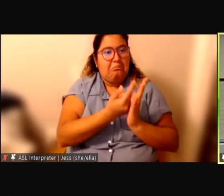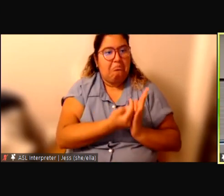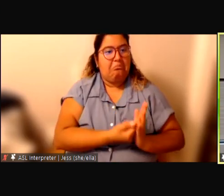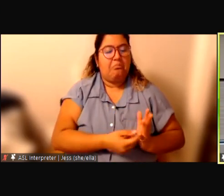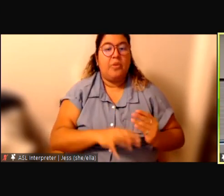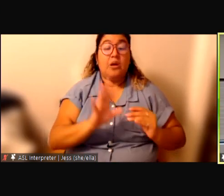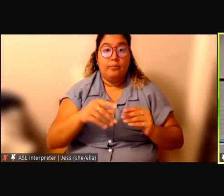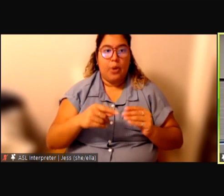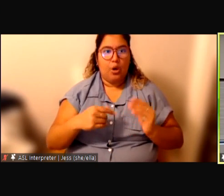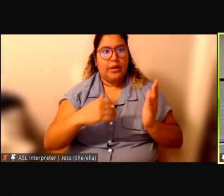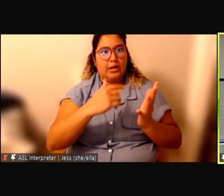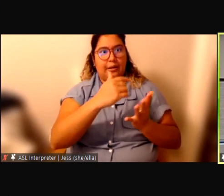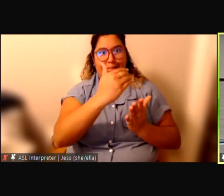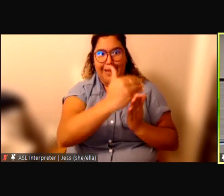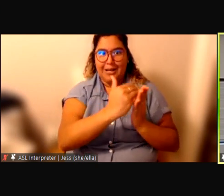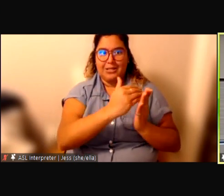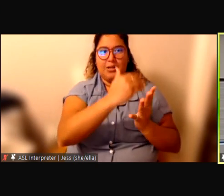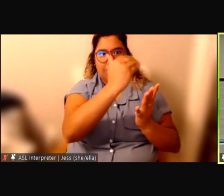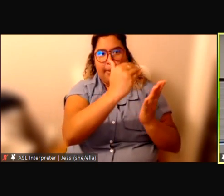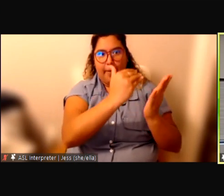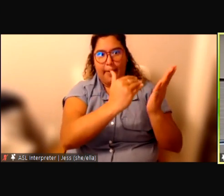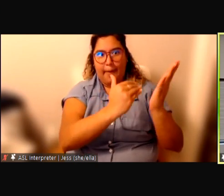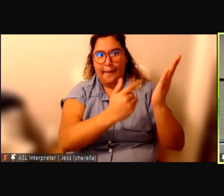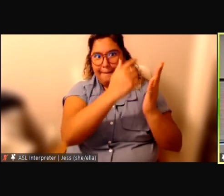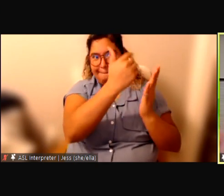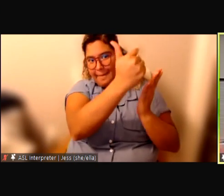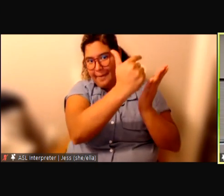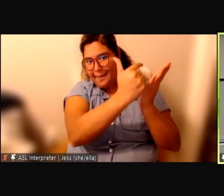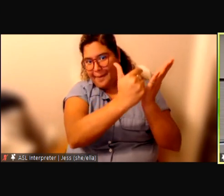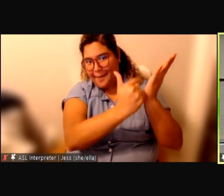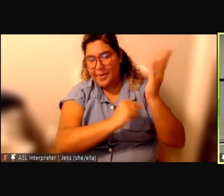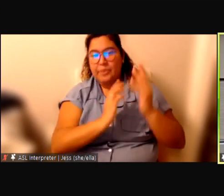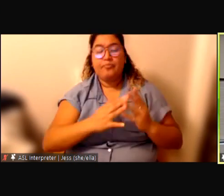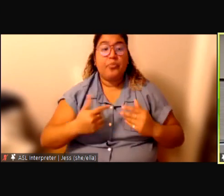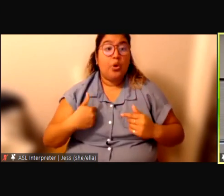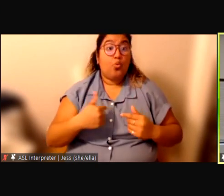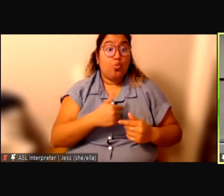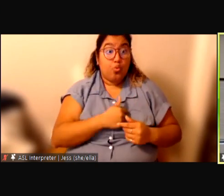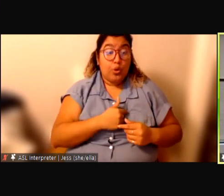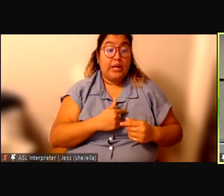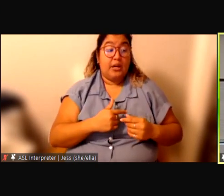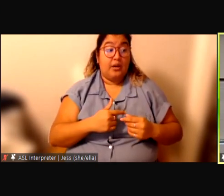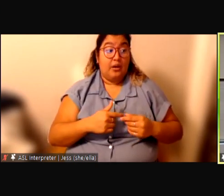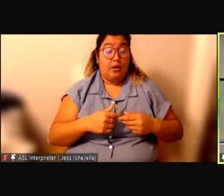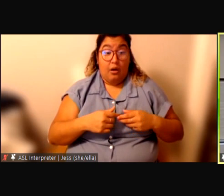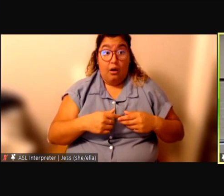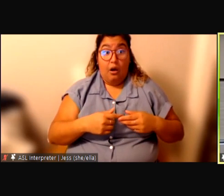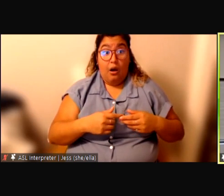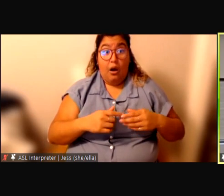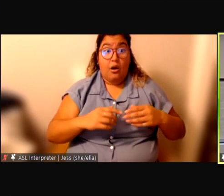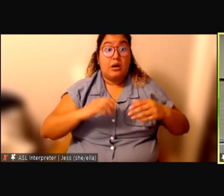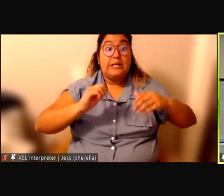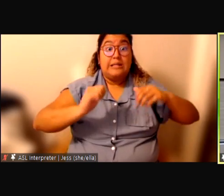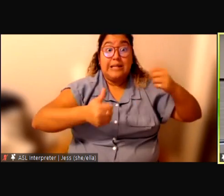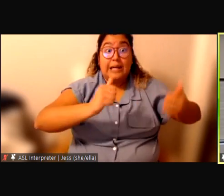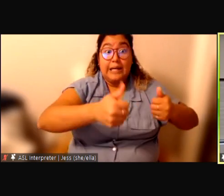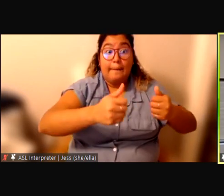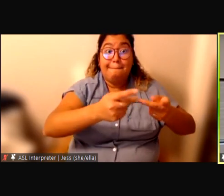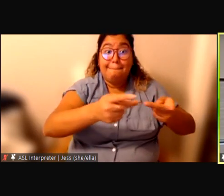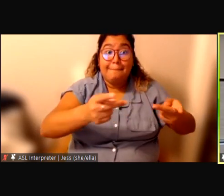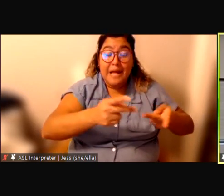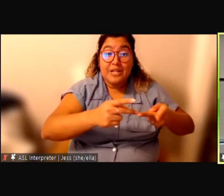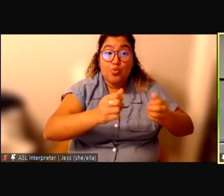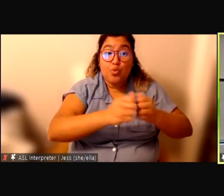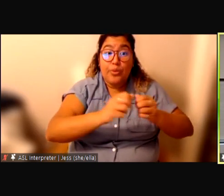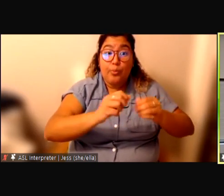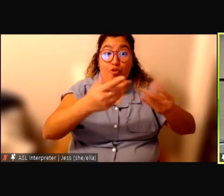that. And again, we are continuing to expand access to providers across the state. In the earliest days, we